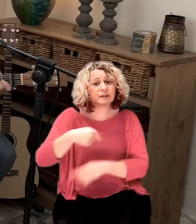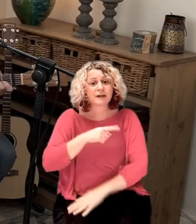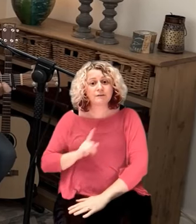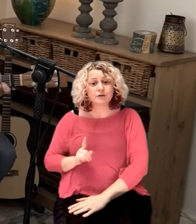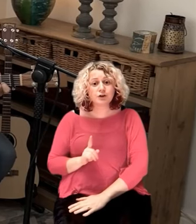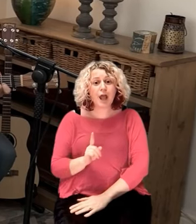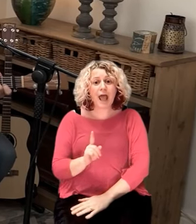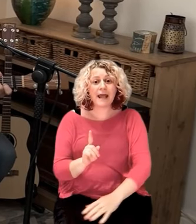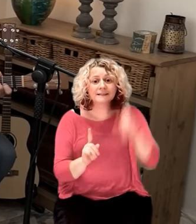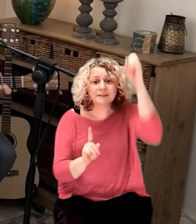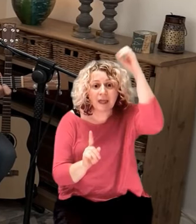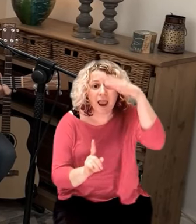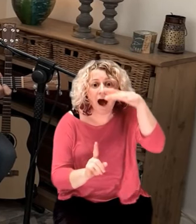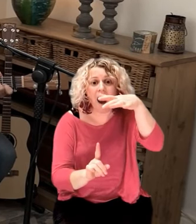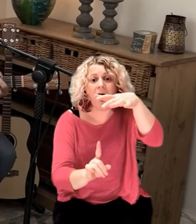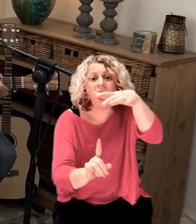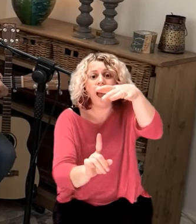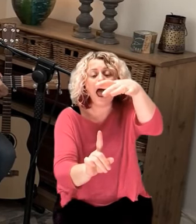As we